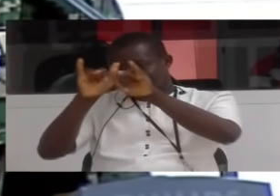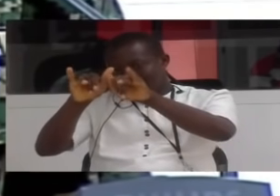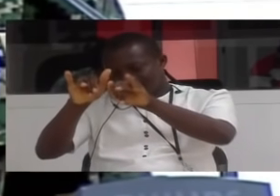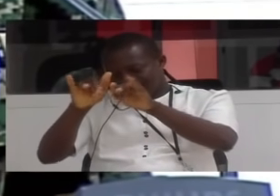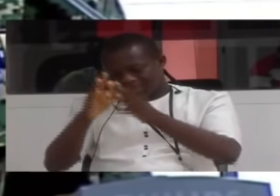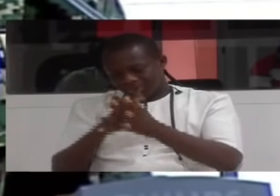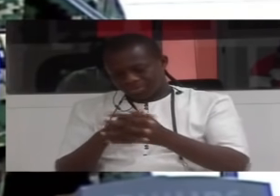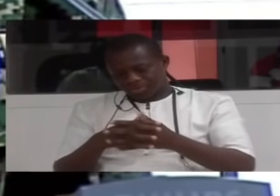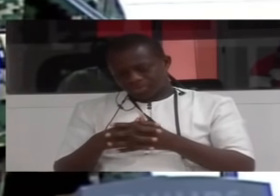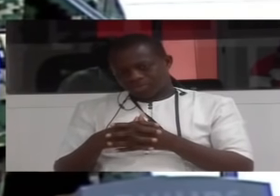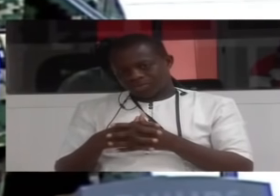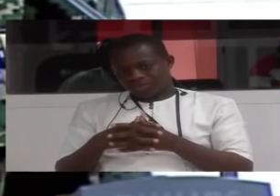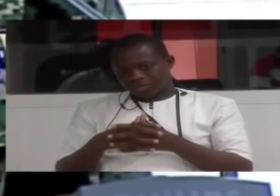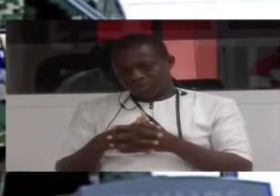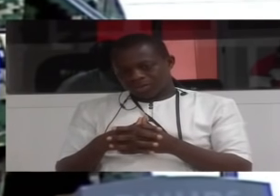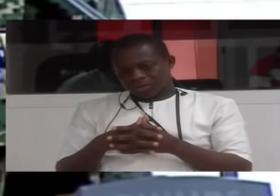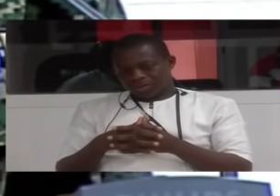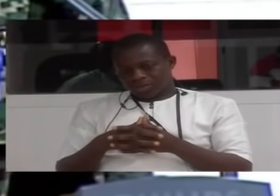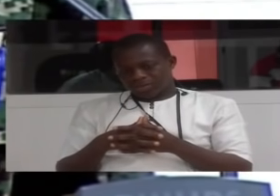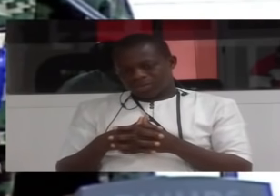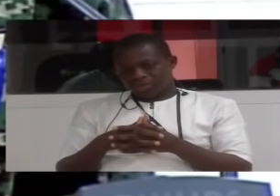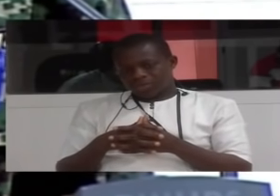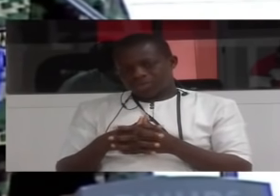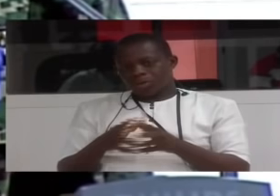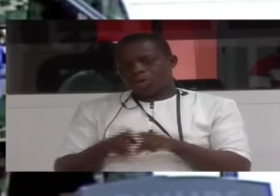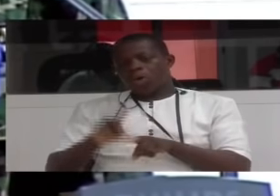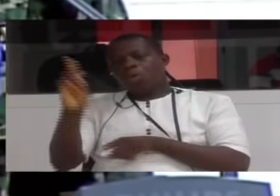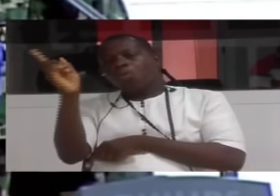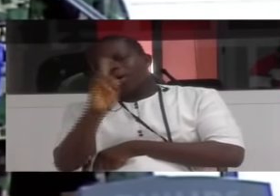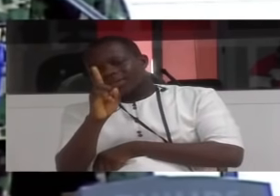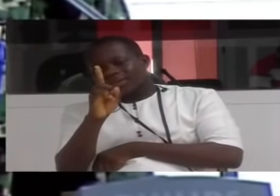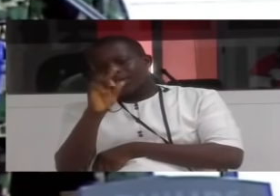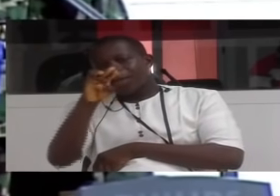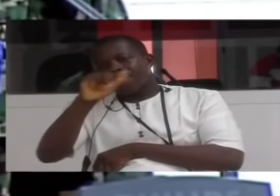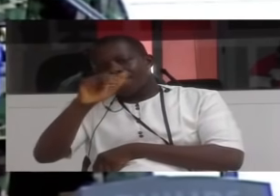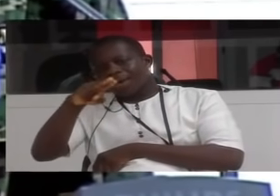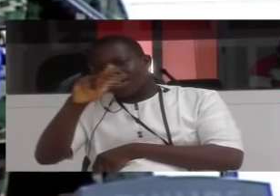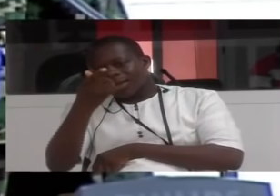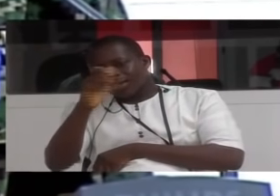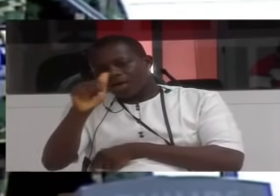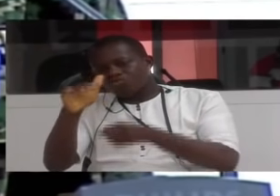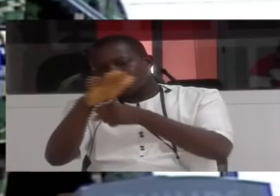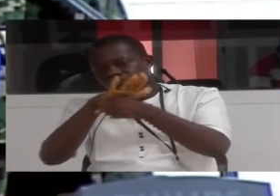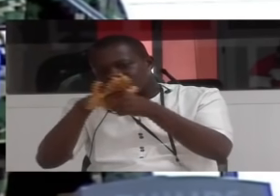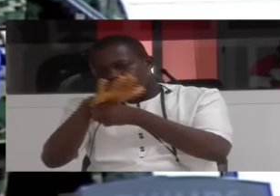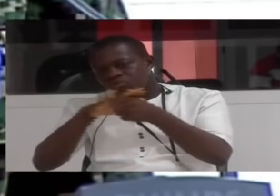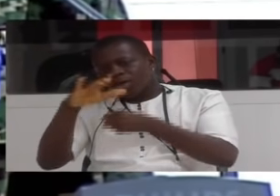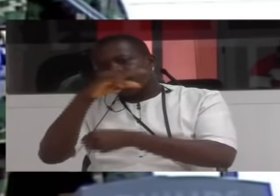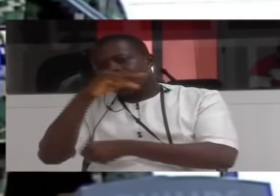Manga to call the boy so that we could converge at the base. What is Manga's full name? Manga. Malik Manga. Malik